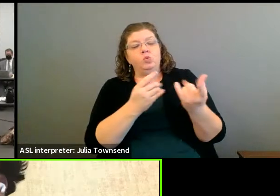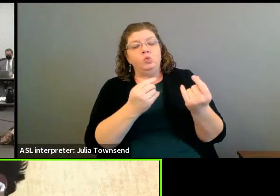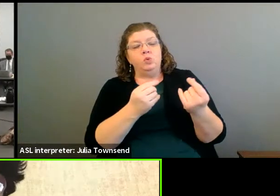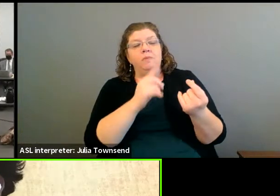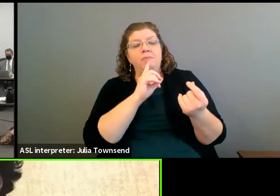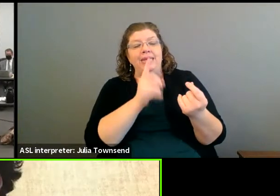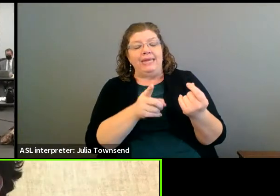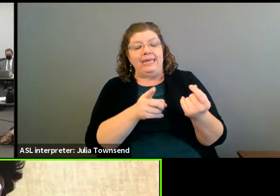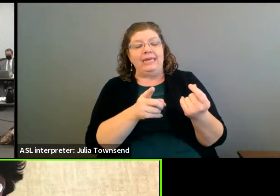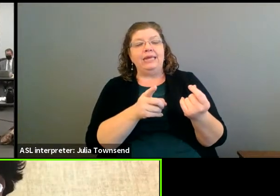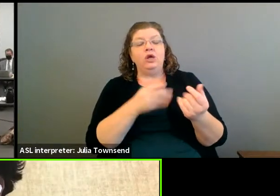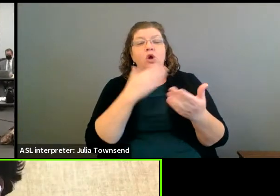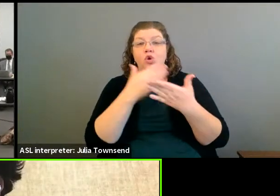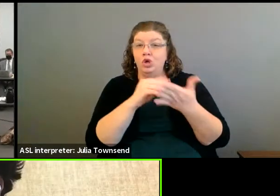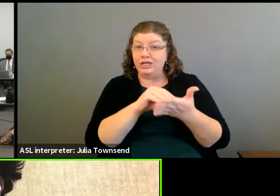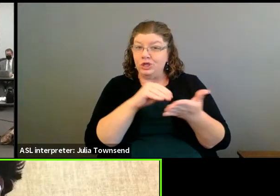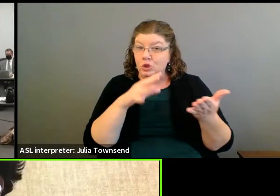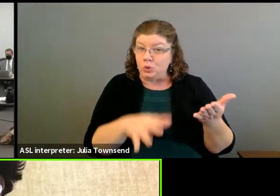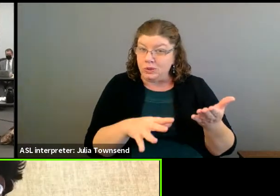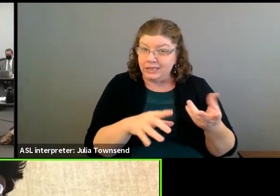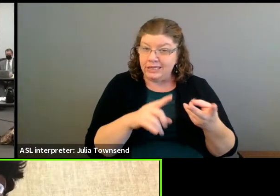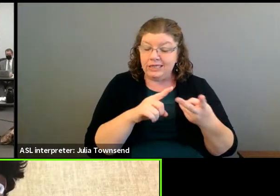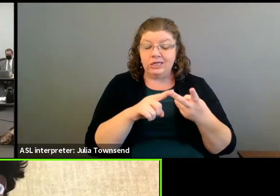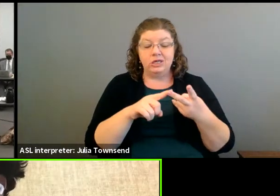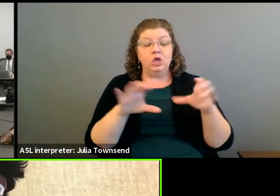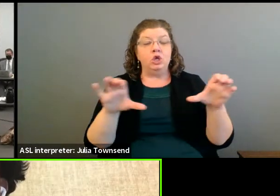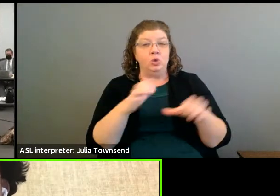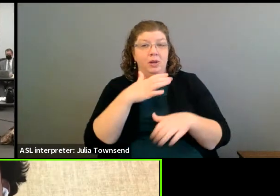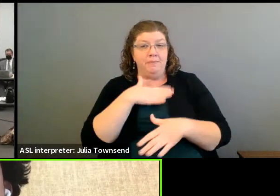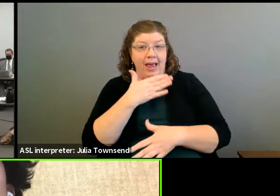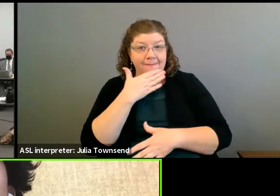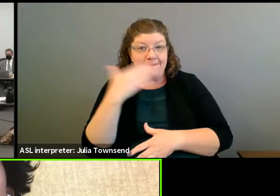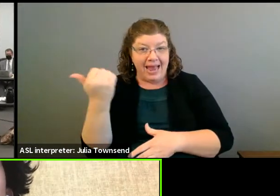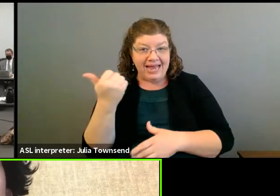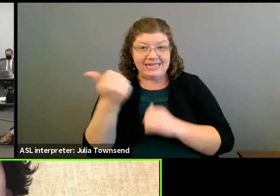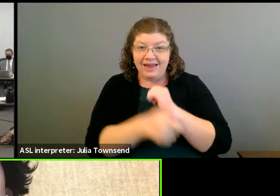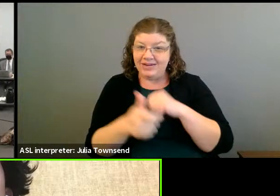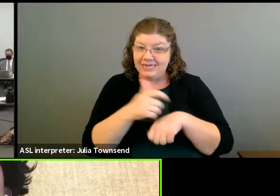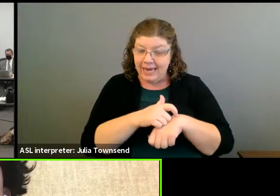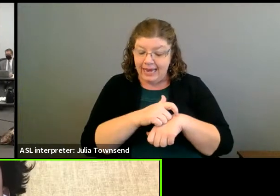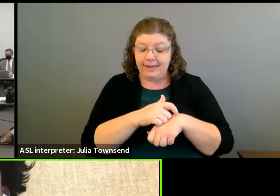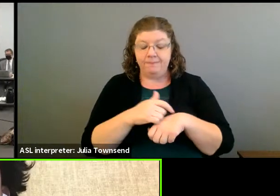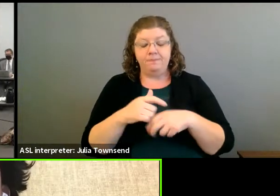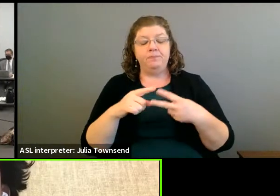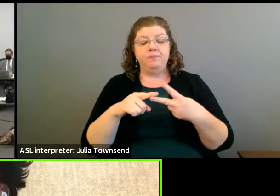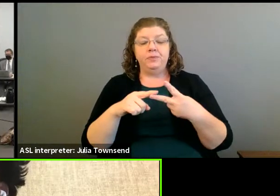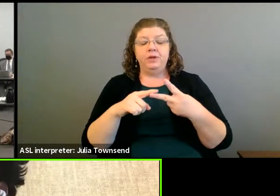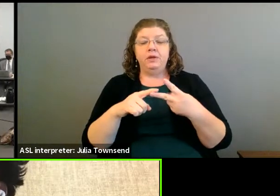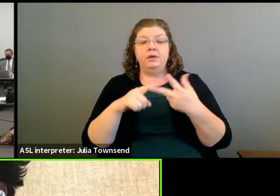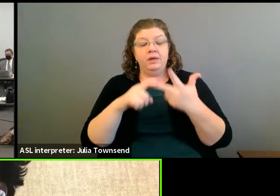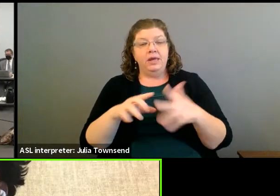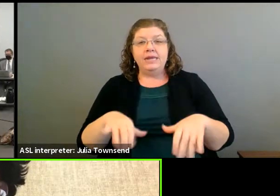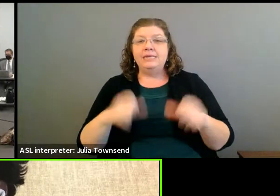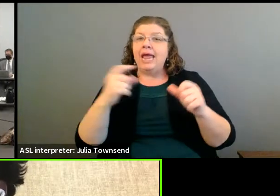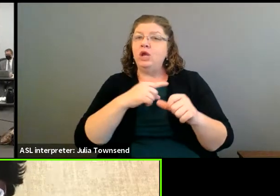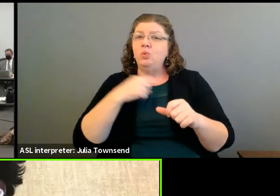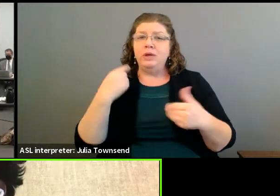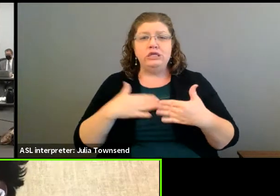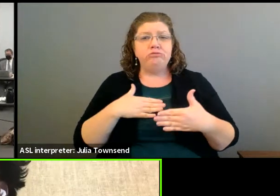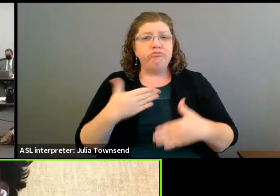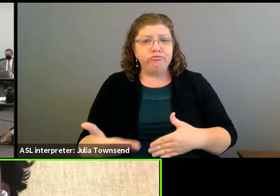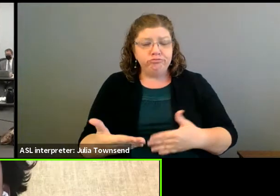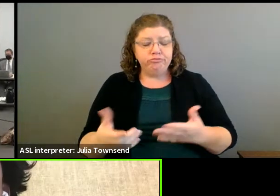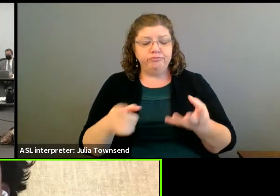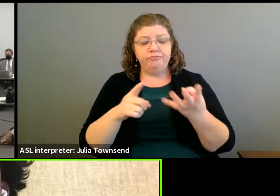being a good student and do my best every time and take risks and improve